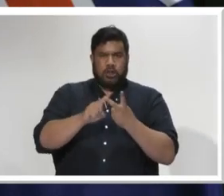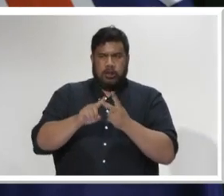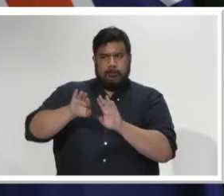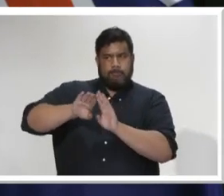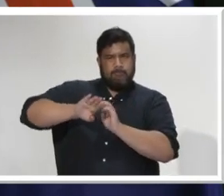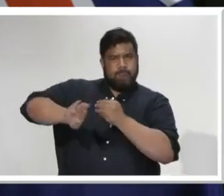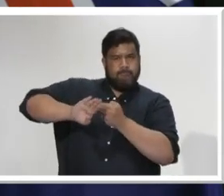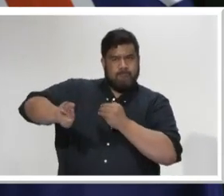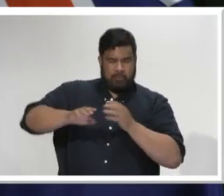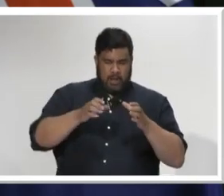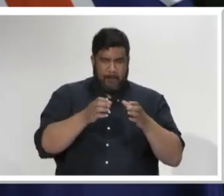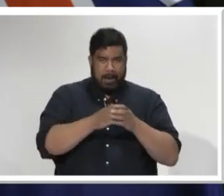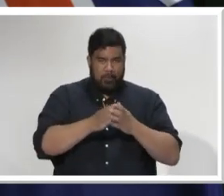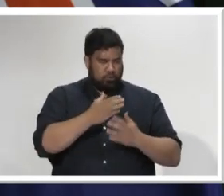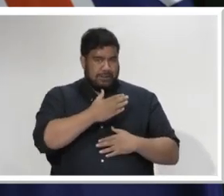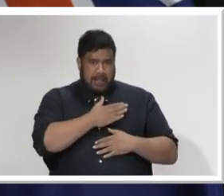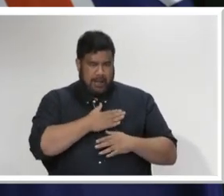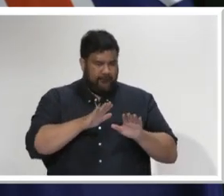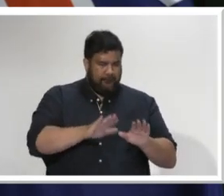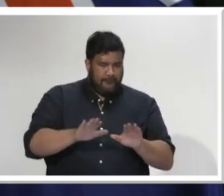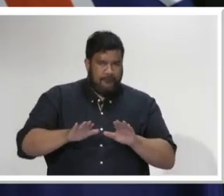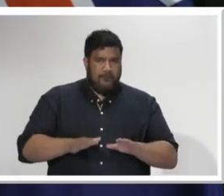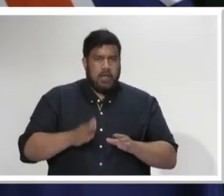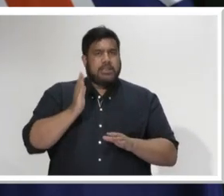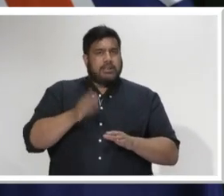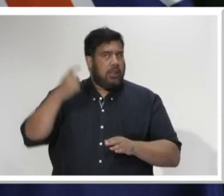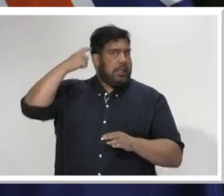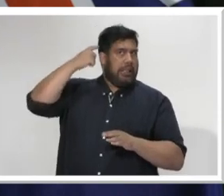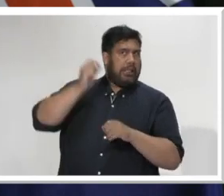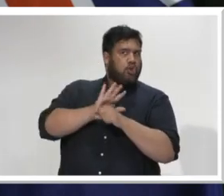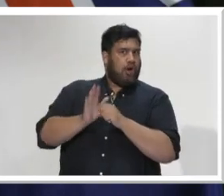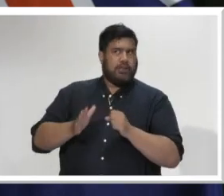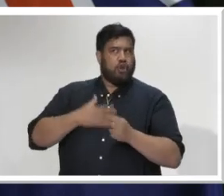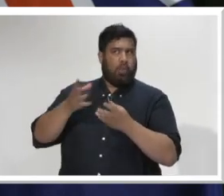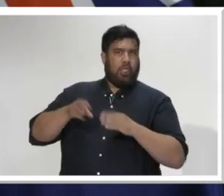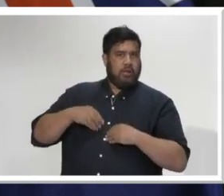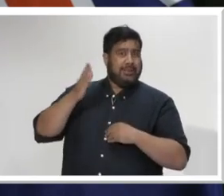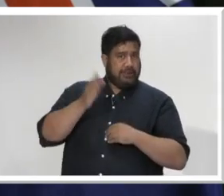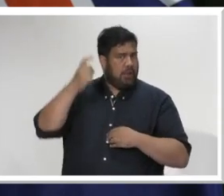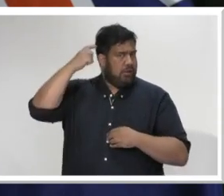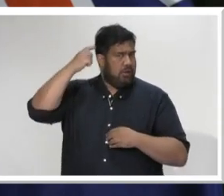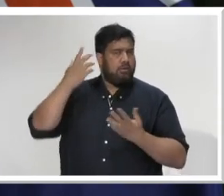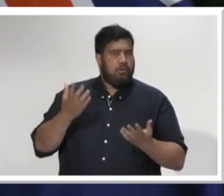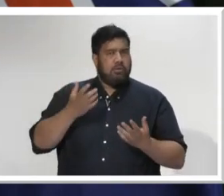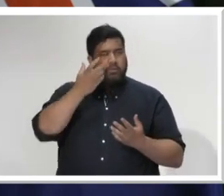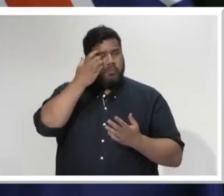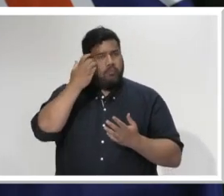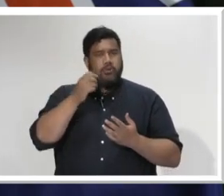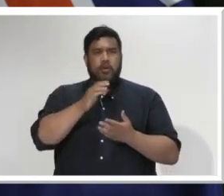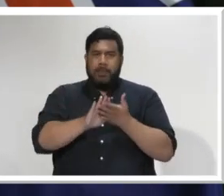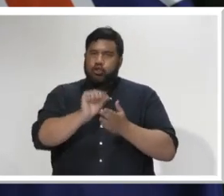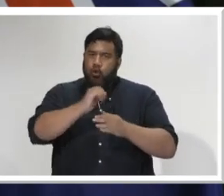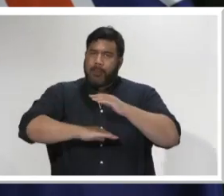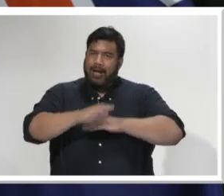safe, continue to act like you have COVID, and I would add to act like those around you and near you may have it